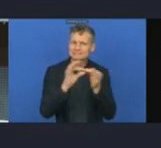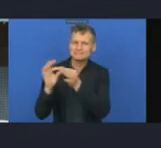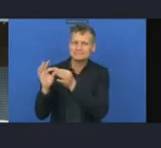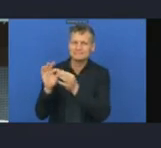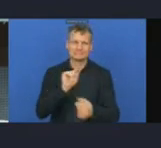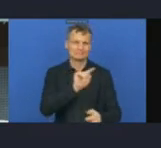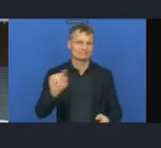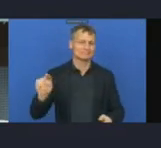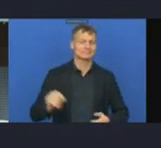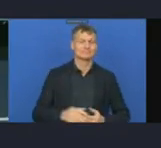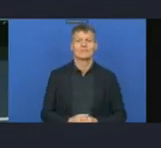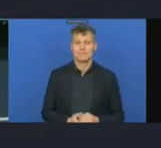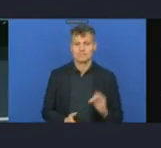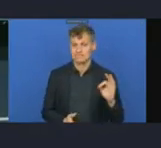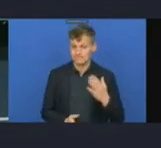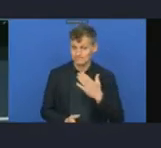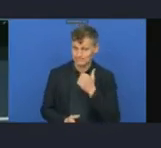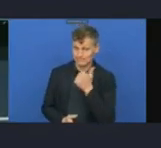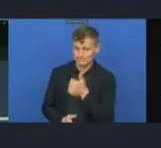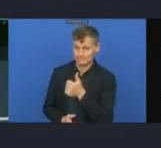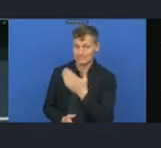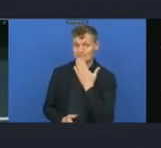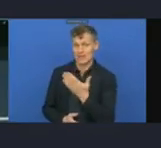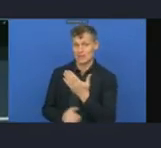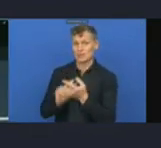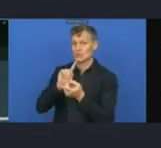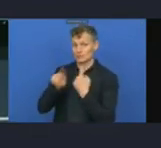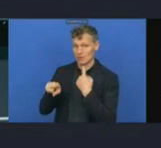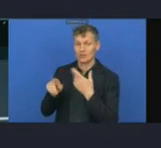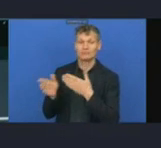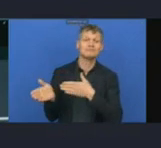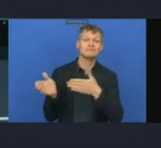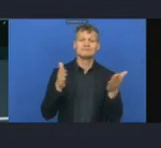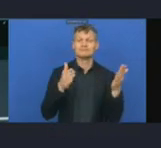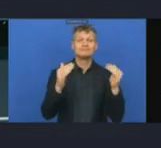Okay, fine. Thank you, Luciano. Next question, please.